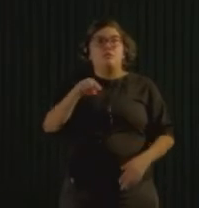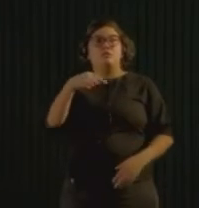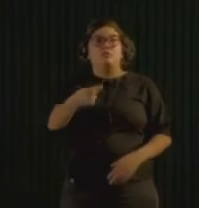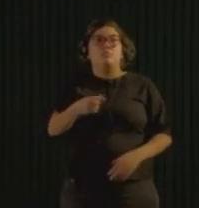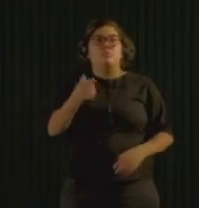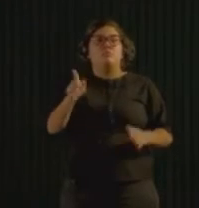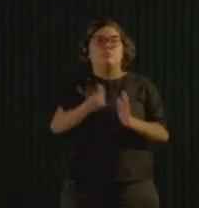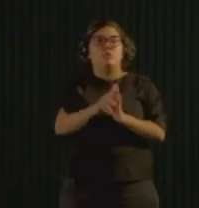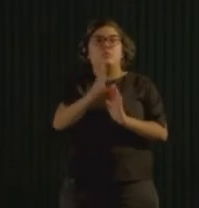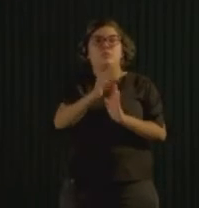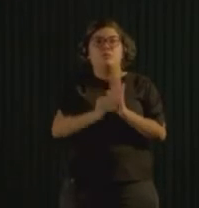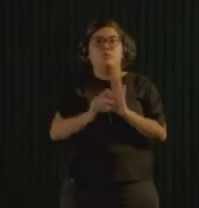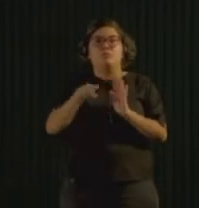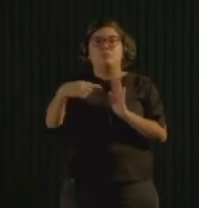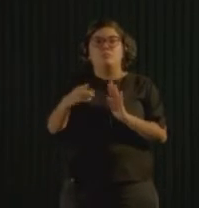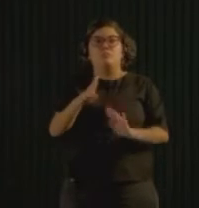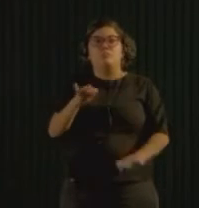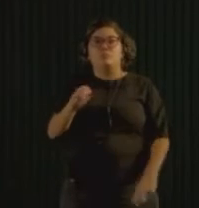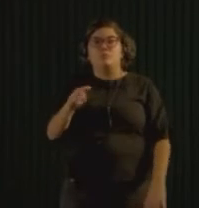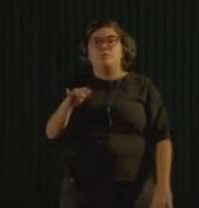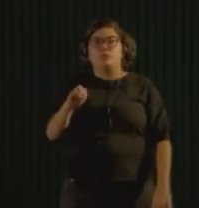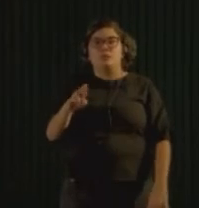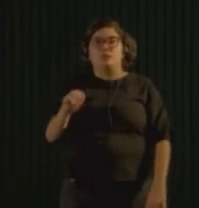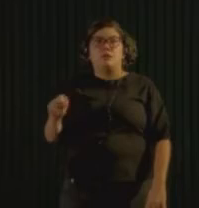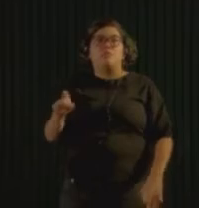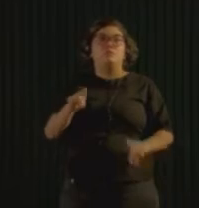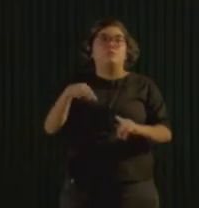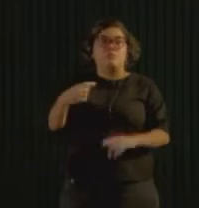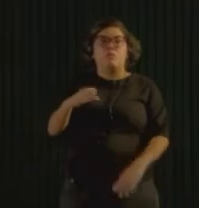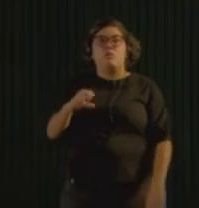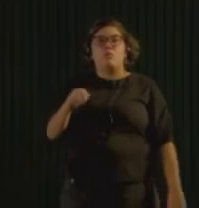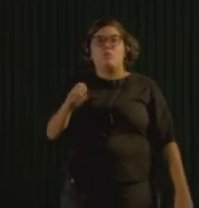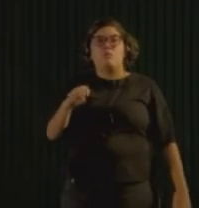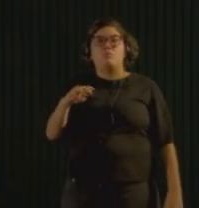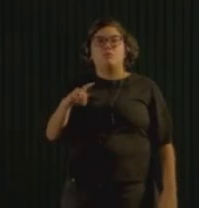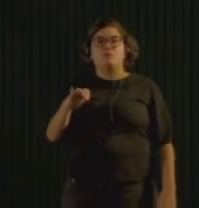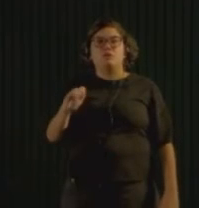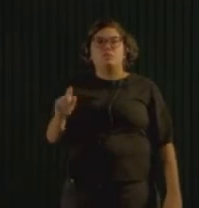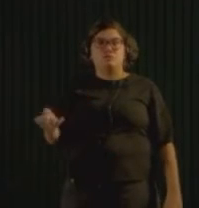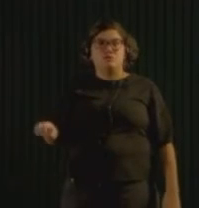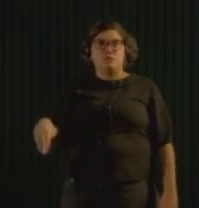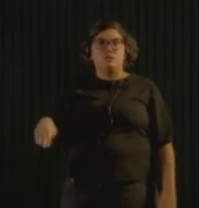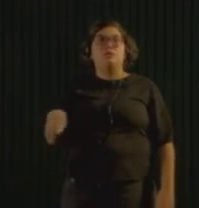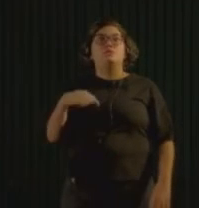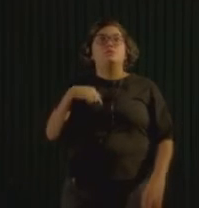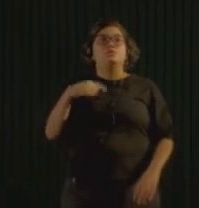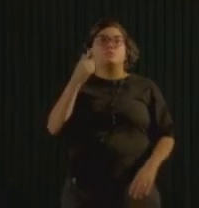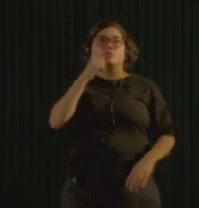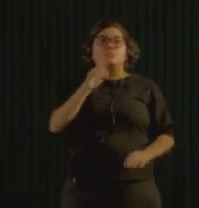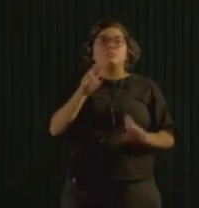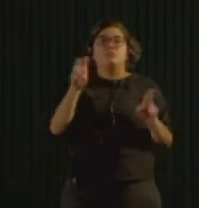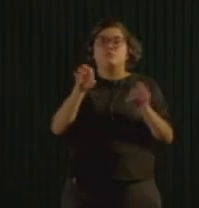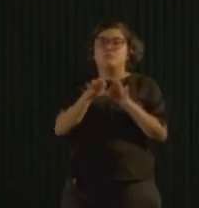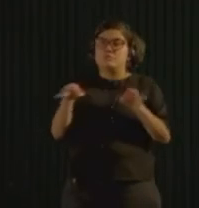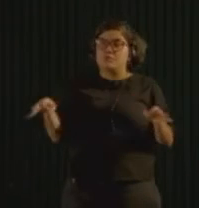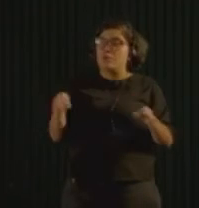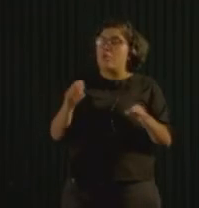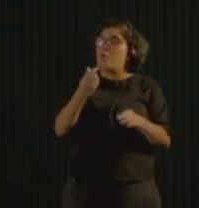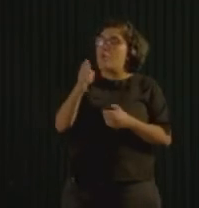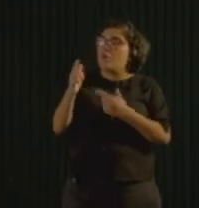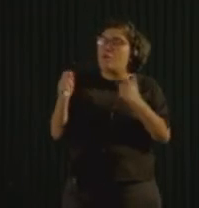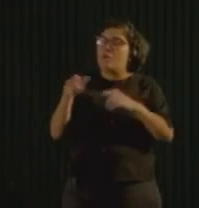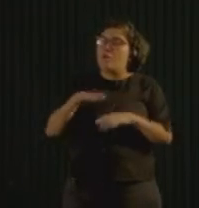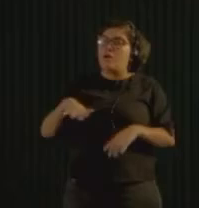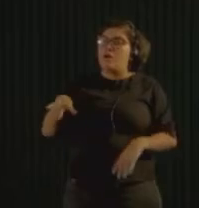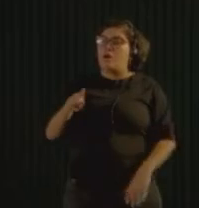the end compostability. And it also has to follow this idea of simplicity. Now, the other area of greenwashing, which is important, is we have to